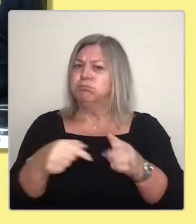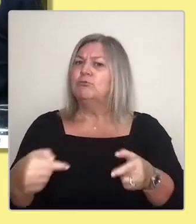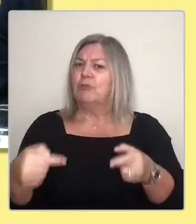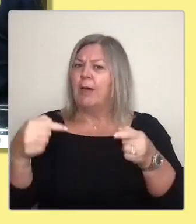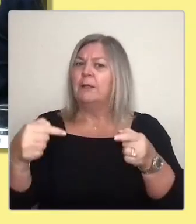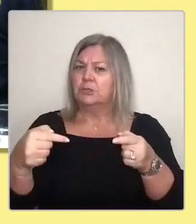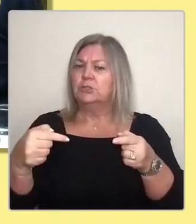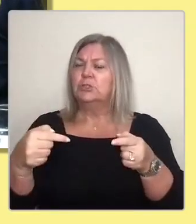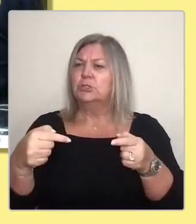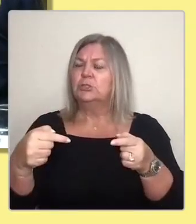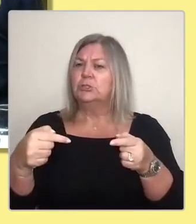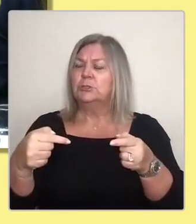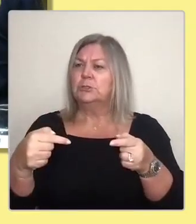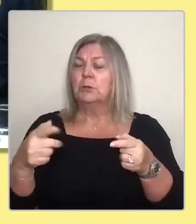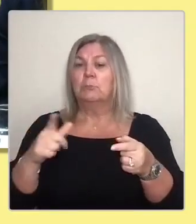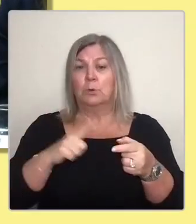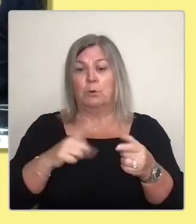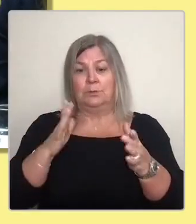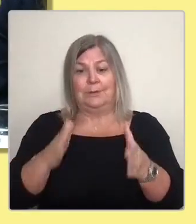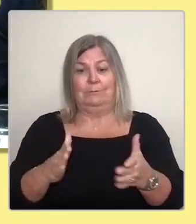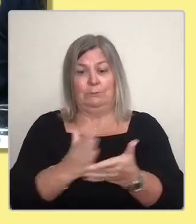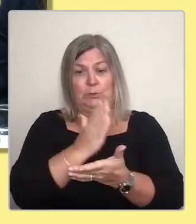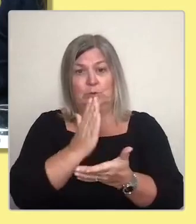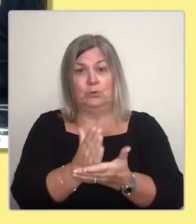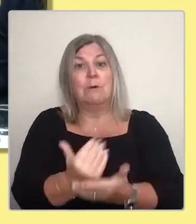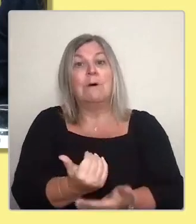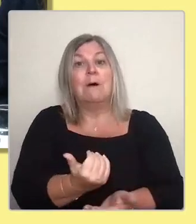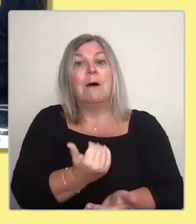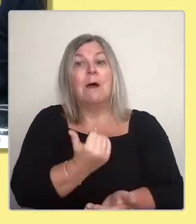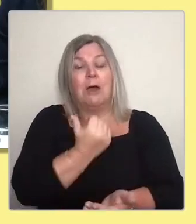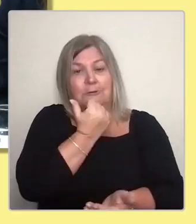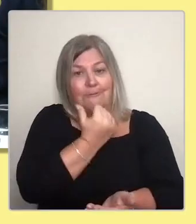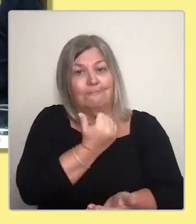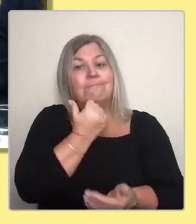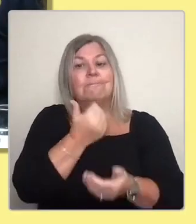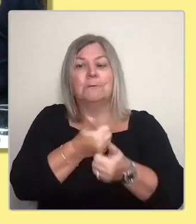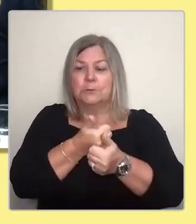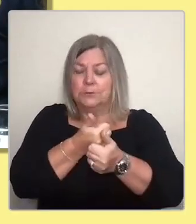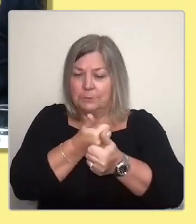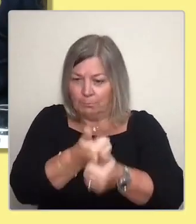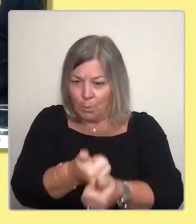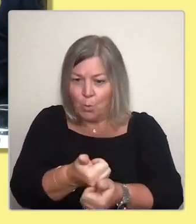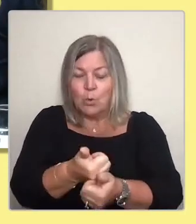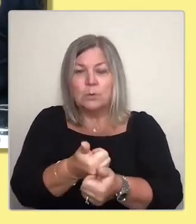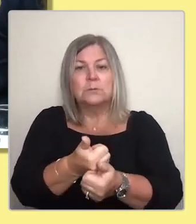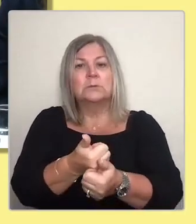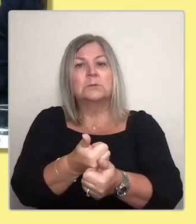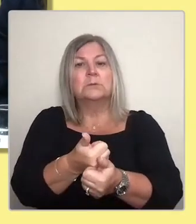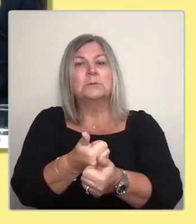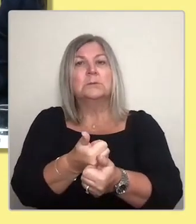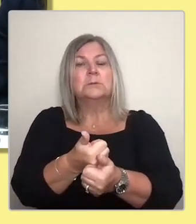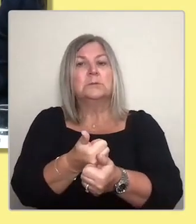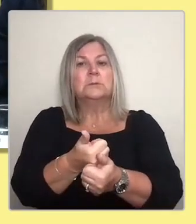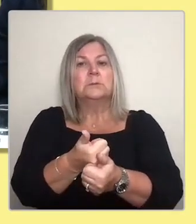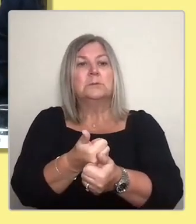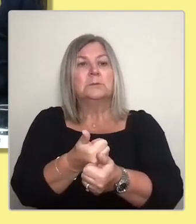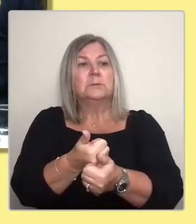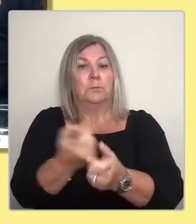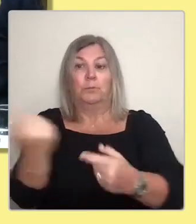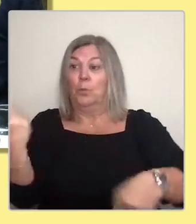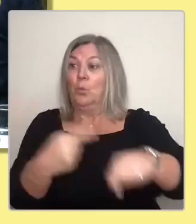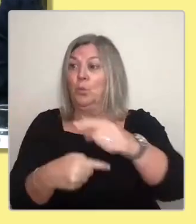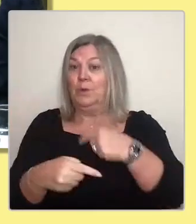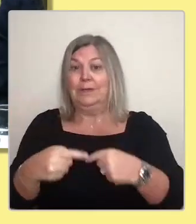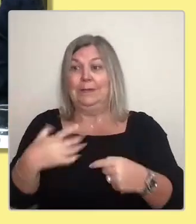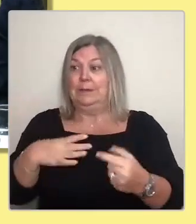ensuring that there is sufficient support when we need healthcare services. And I agree with you that I